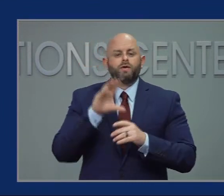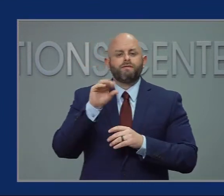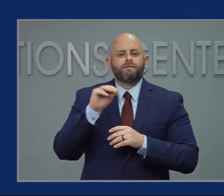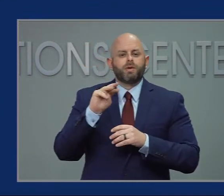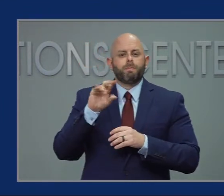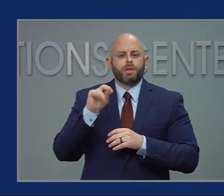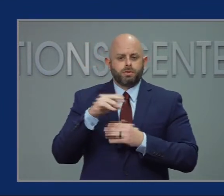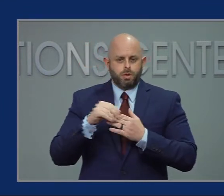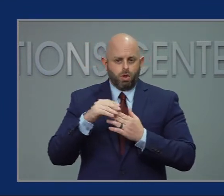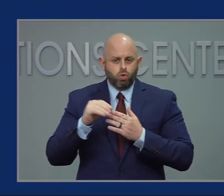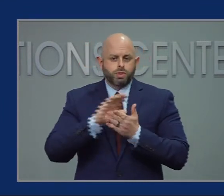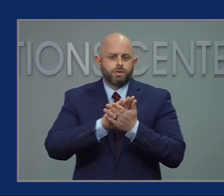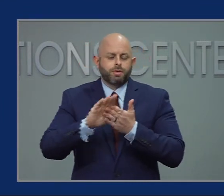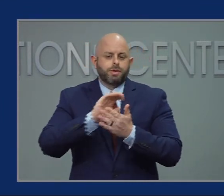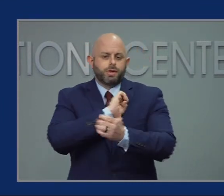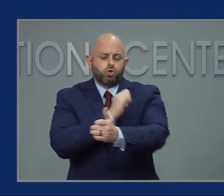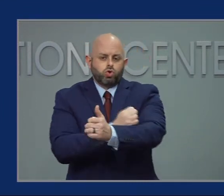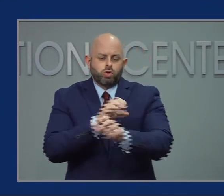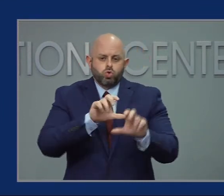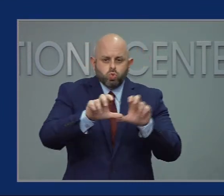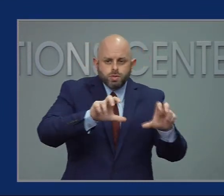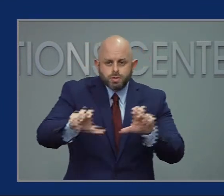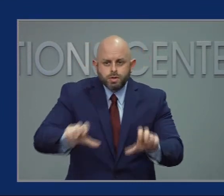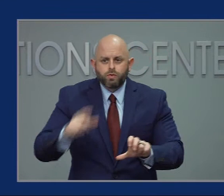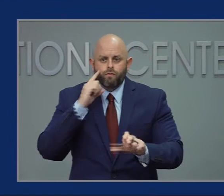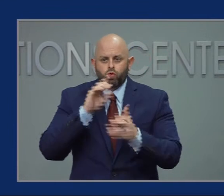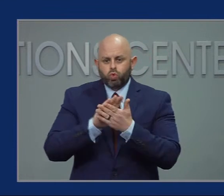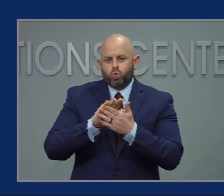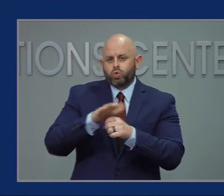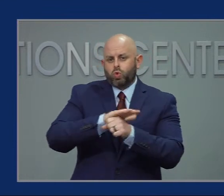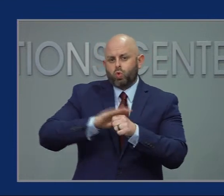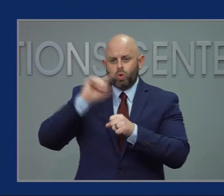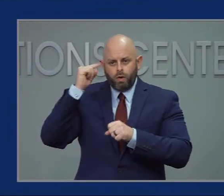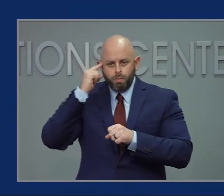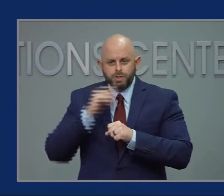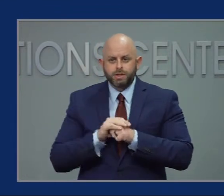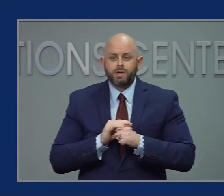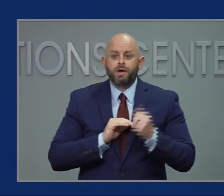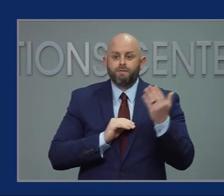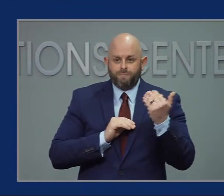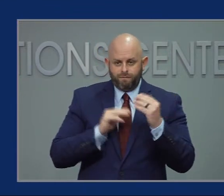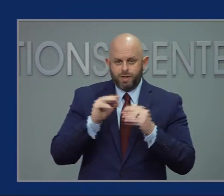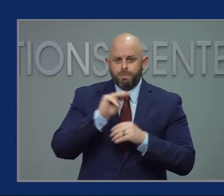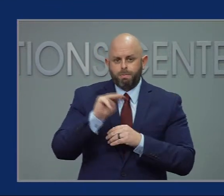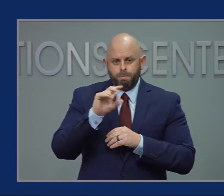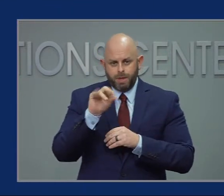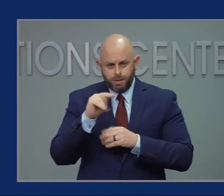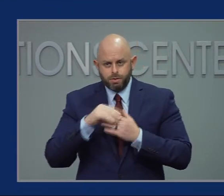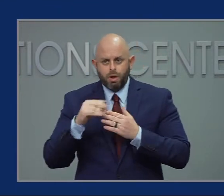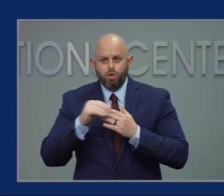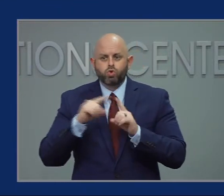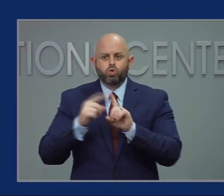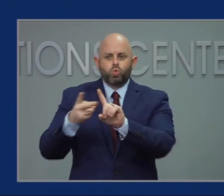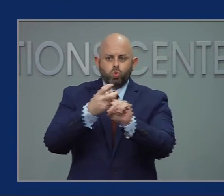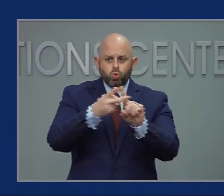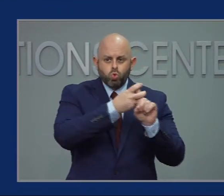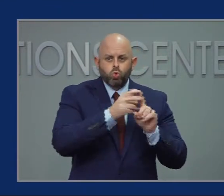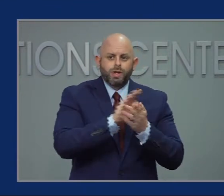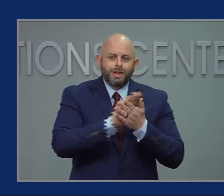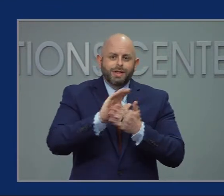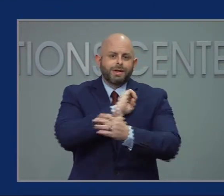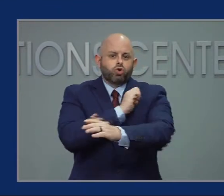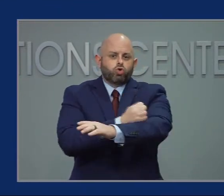in clean energy grants to schools and local governments, $15 million to recruit clean energy